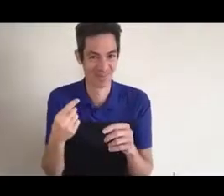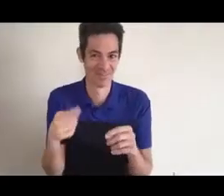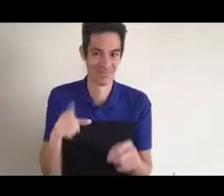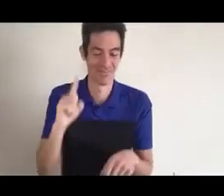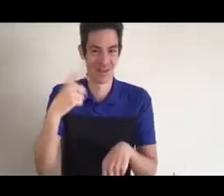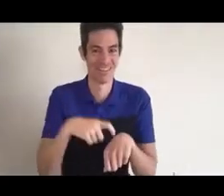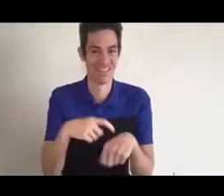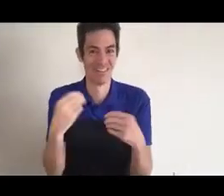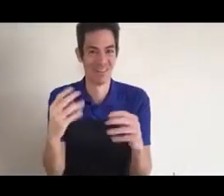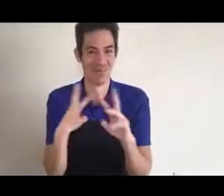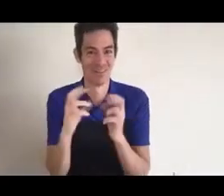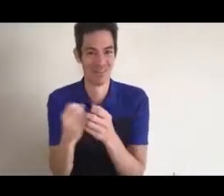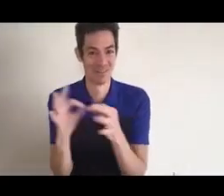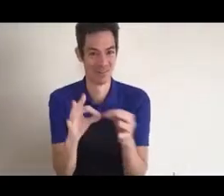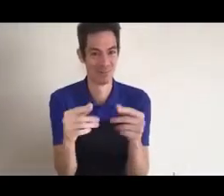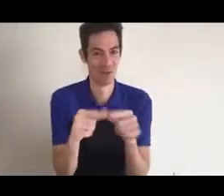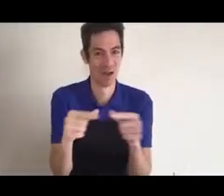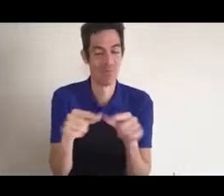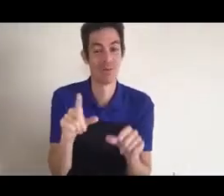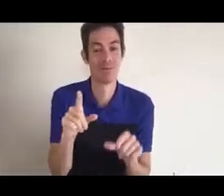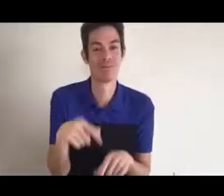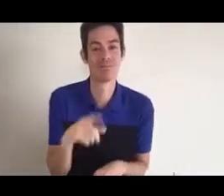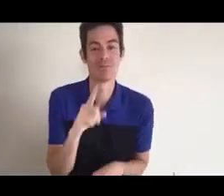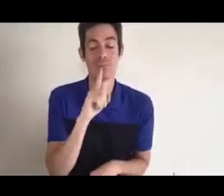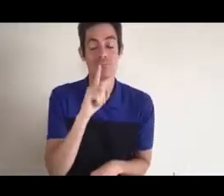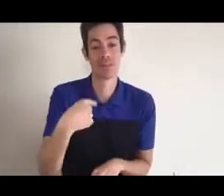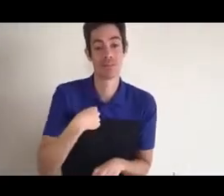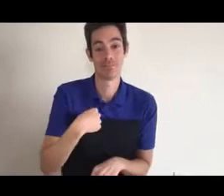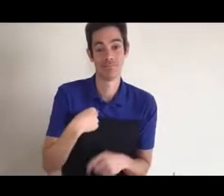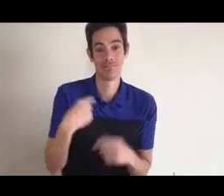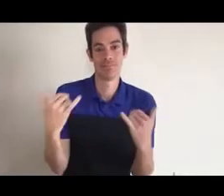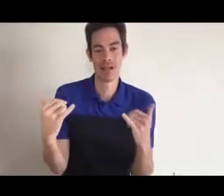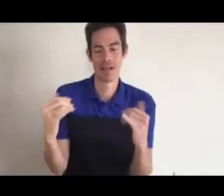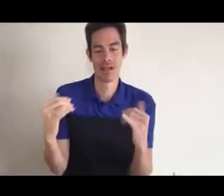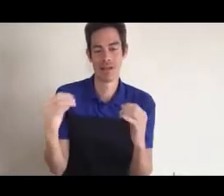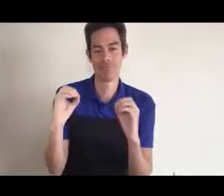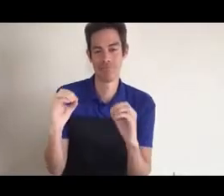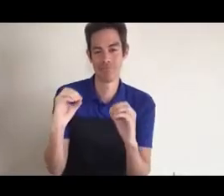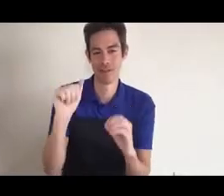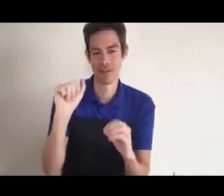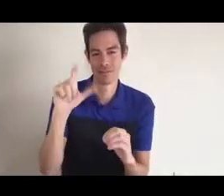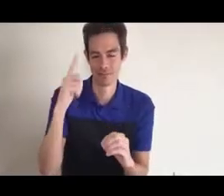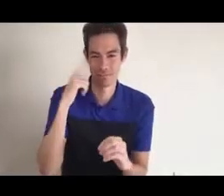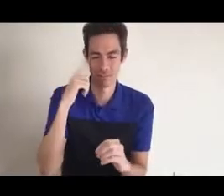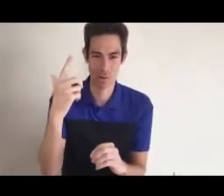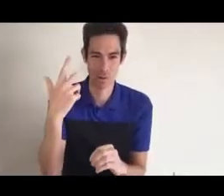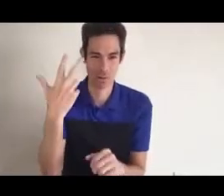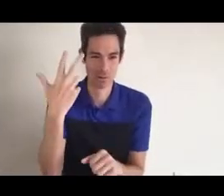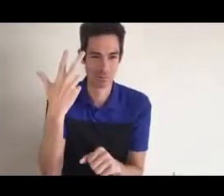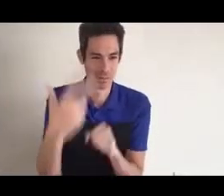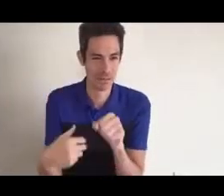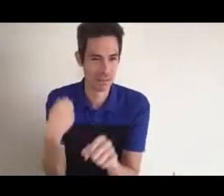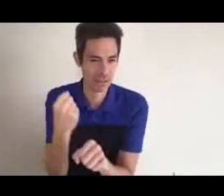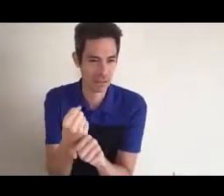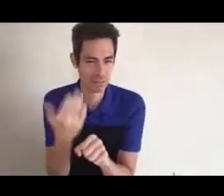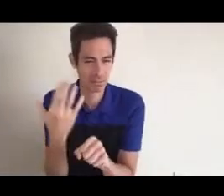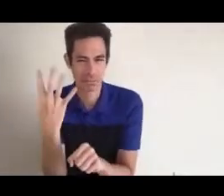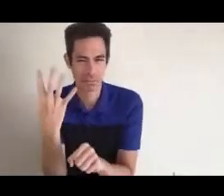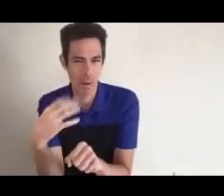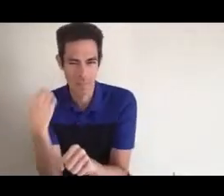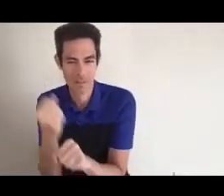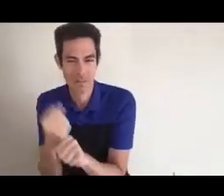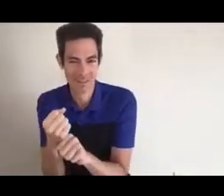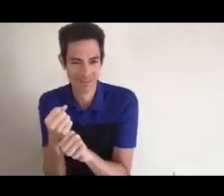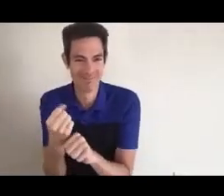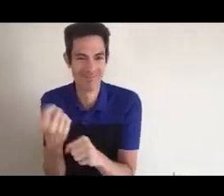I'm so happy to be here. This is my first time giving this workshop related to ASL grammar. I have been